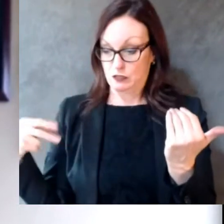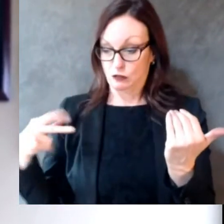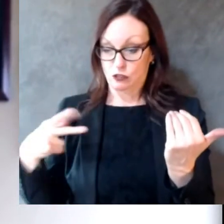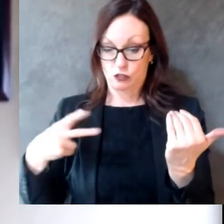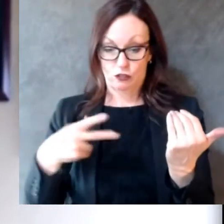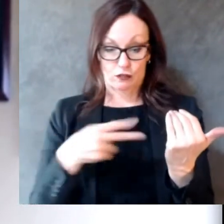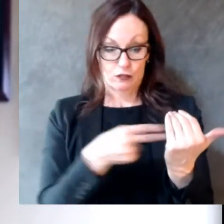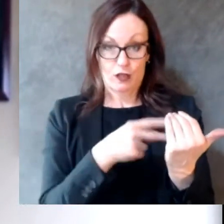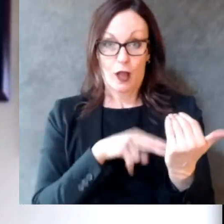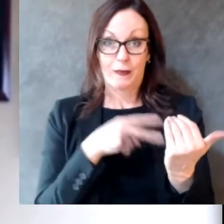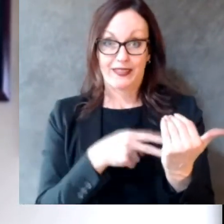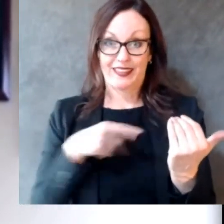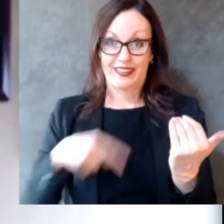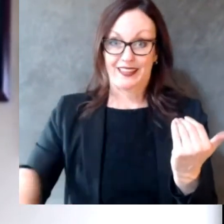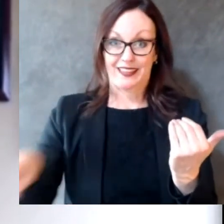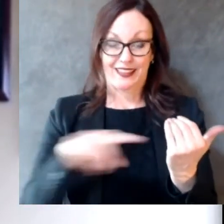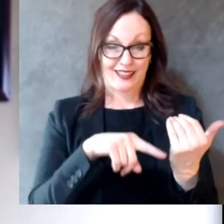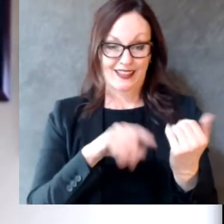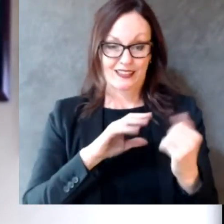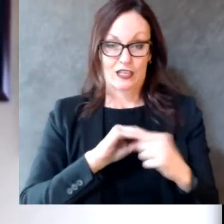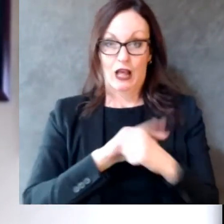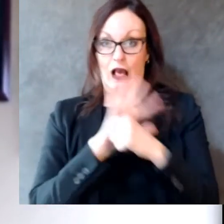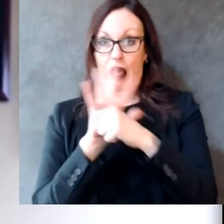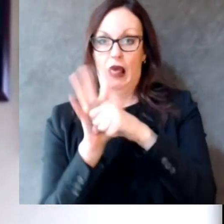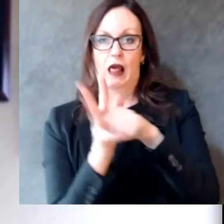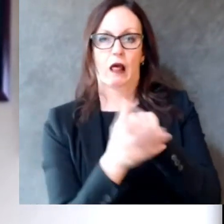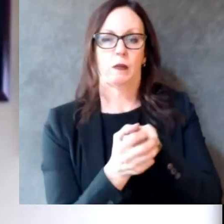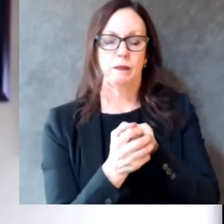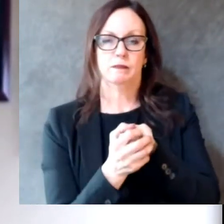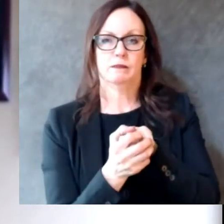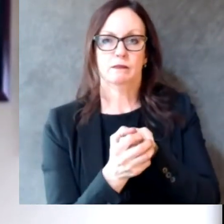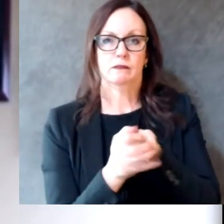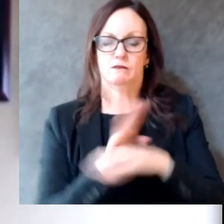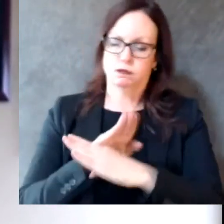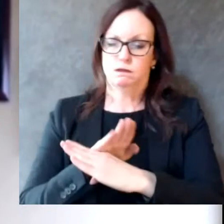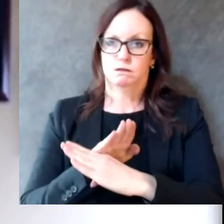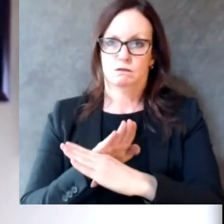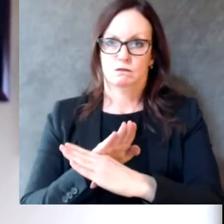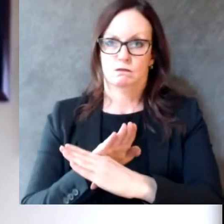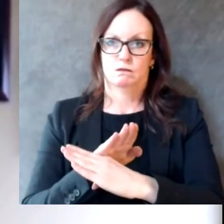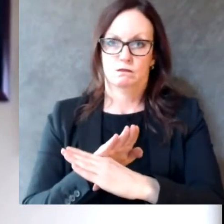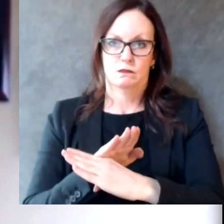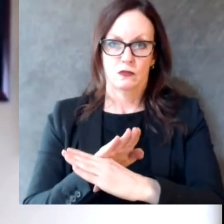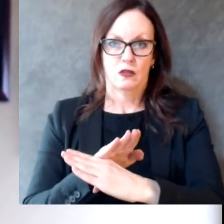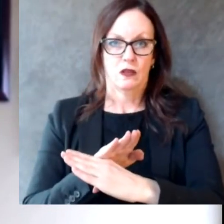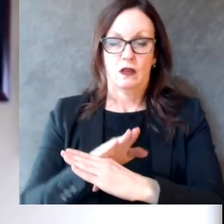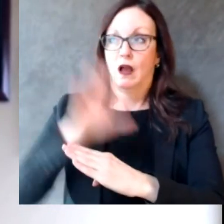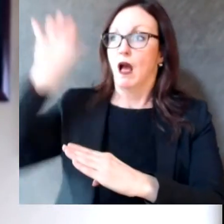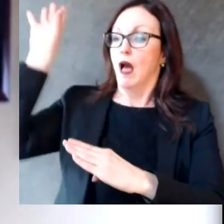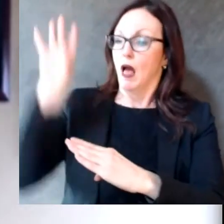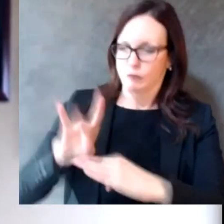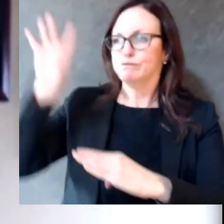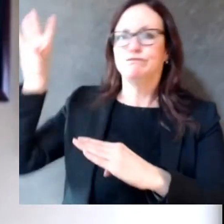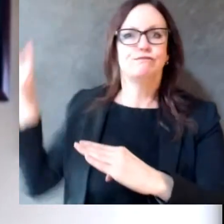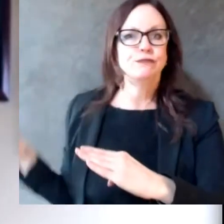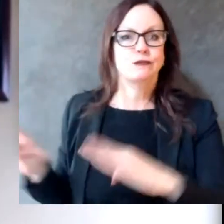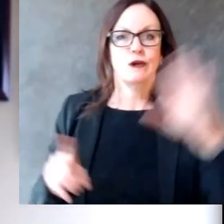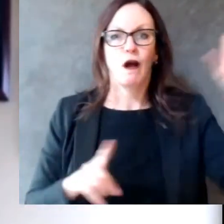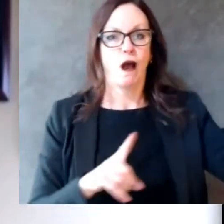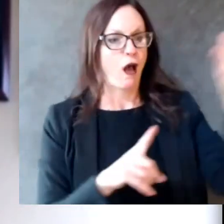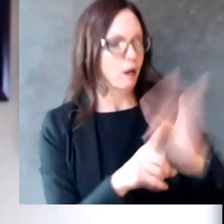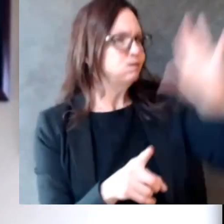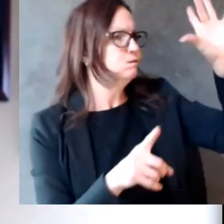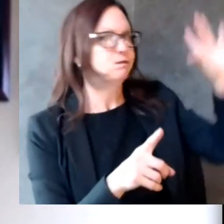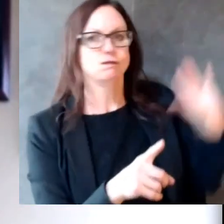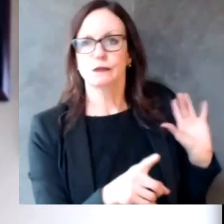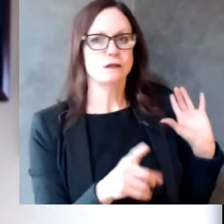that we can help the virus go extinct is to make it very difficult for the virus to jump from one person to another susceptible